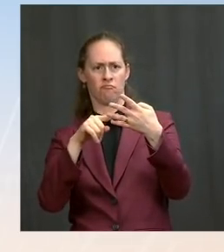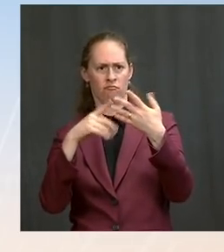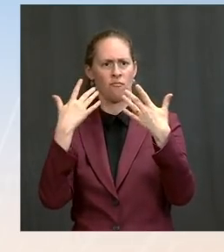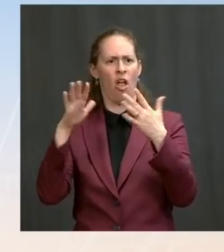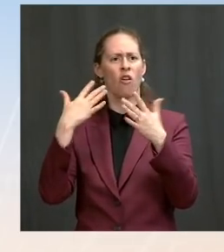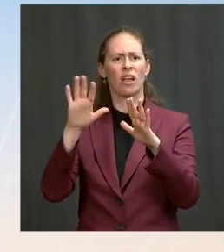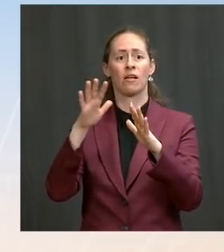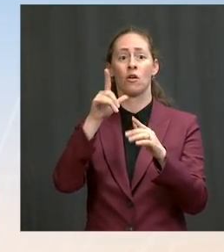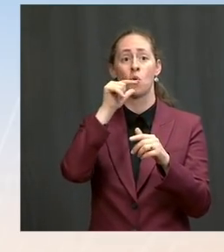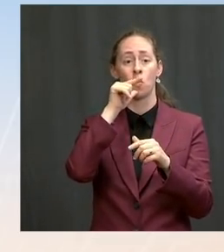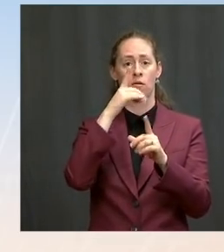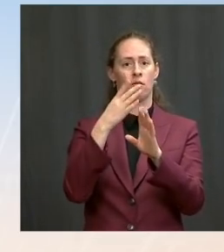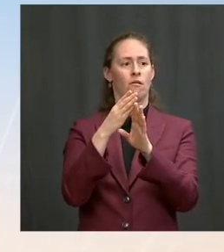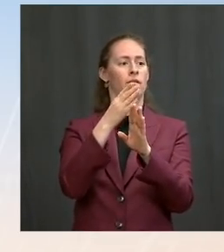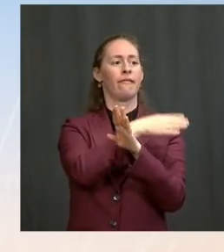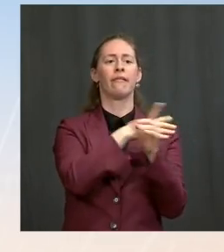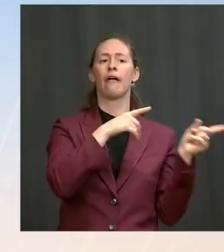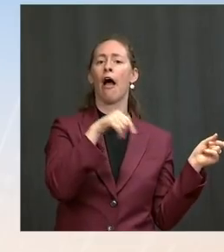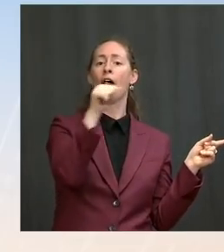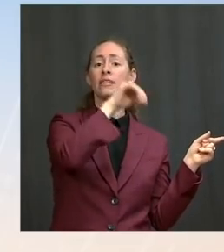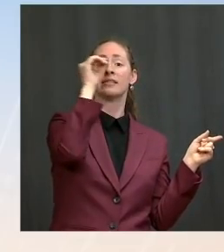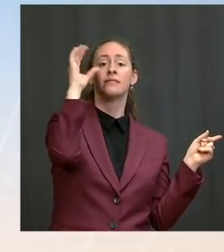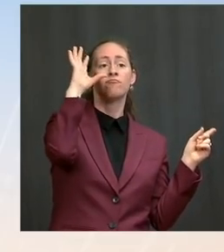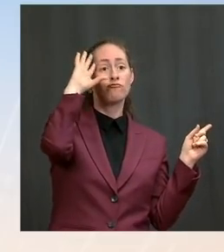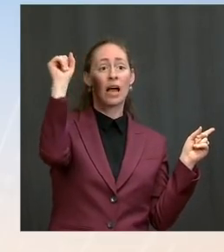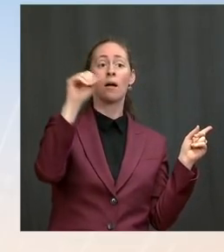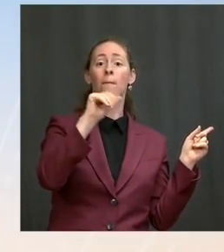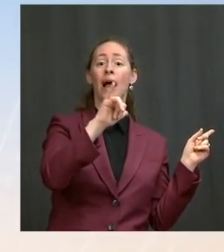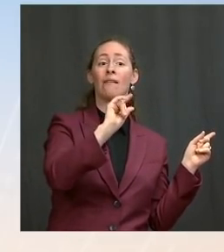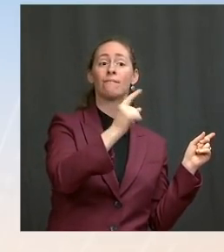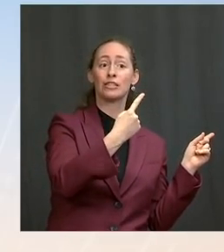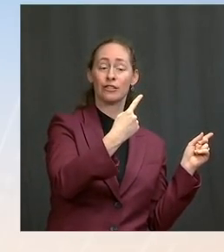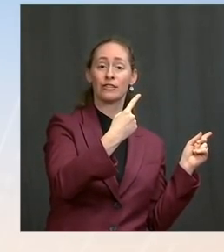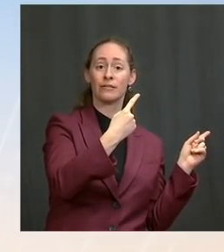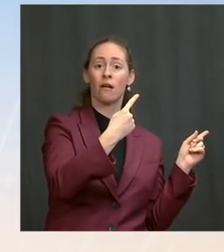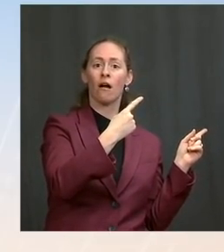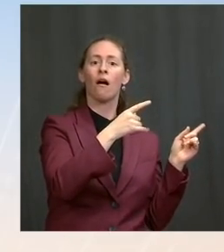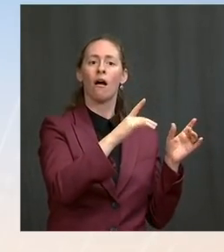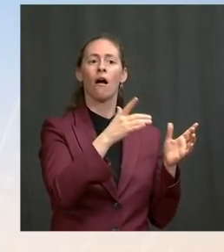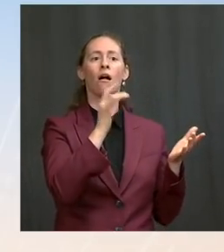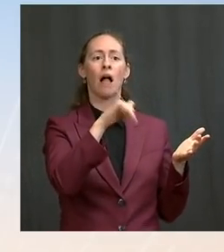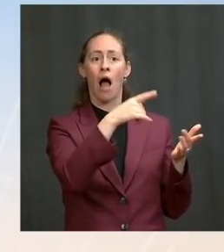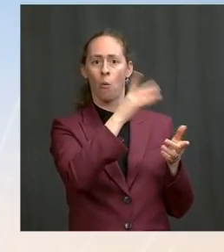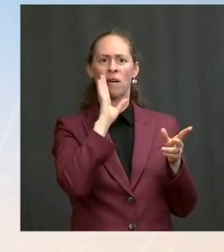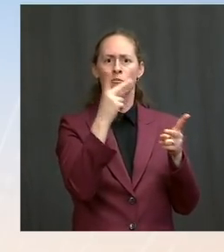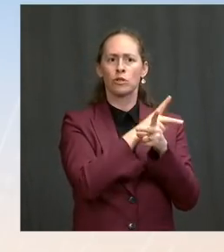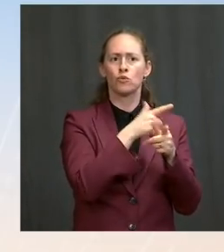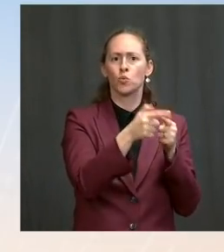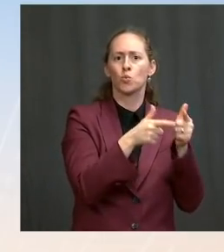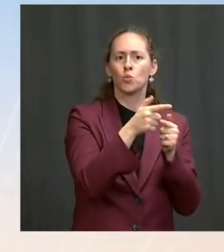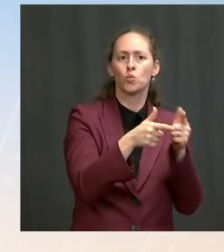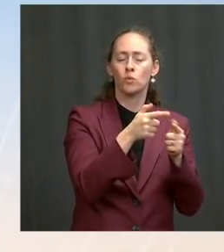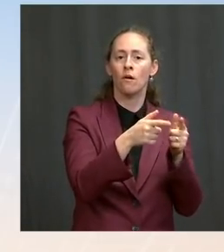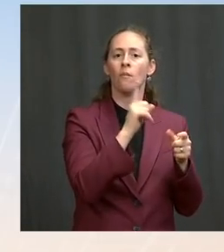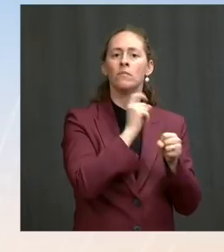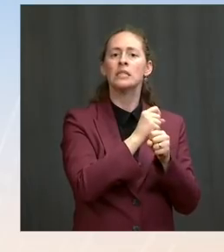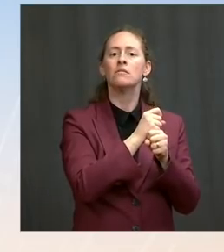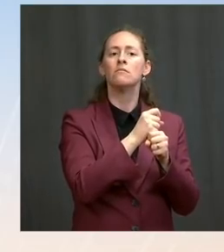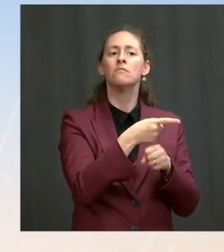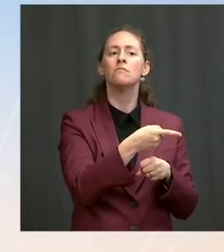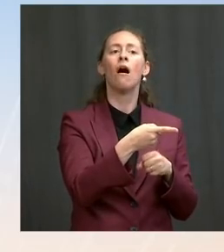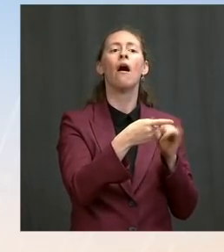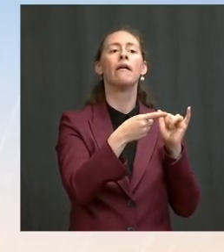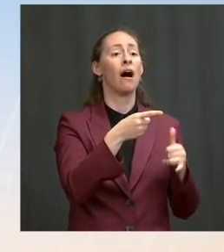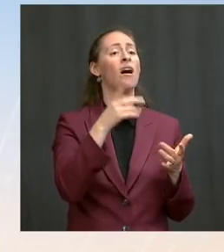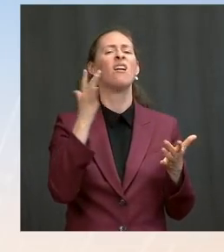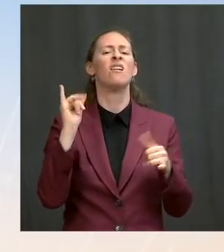of May 1st. And if we kept our troops in Afghanistan after May 1st, they would be shot at. And that was a decision that, as a commander-in-chief, he had to make.